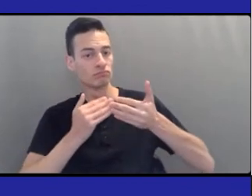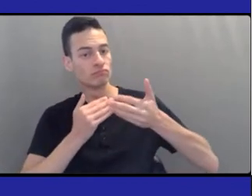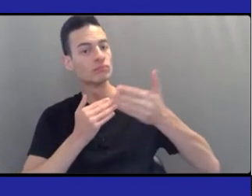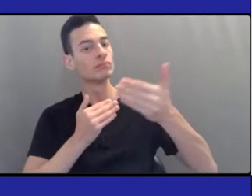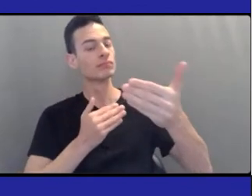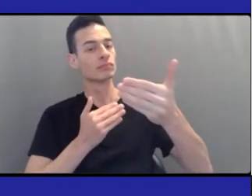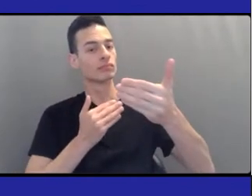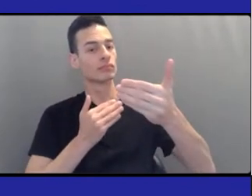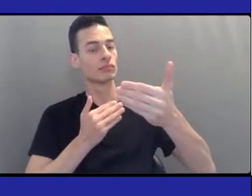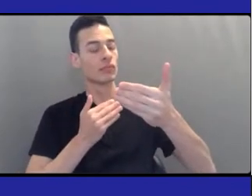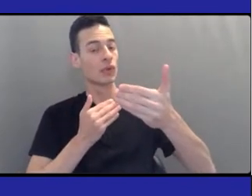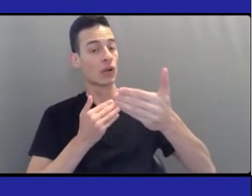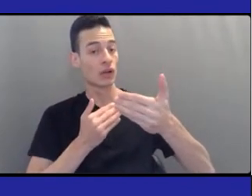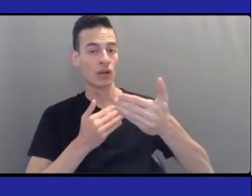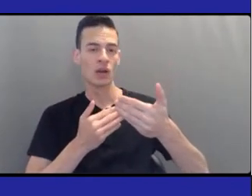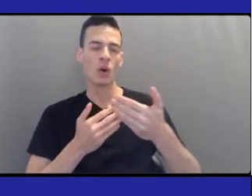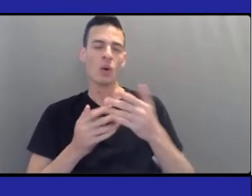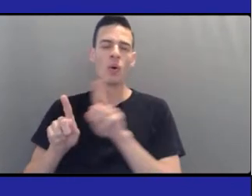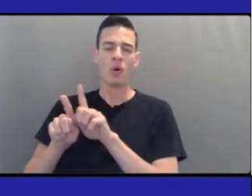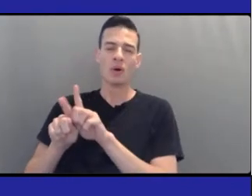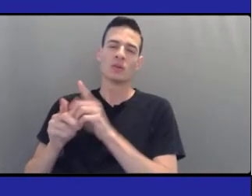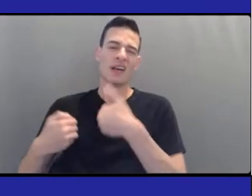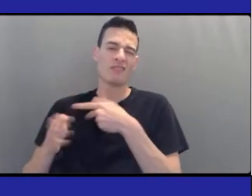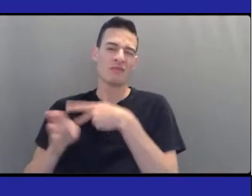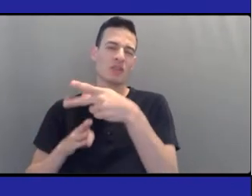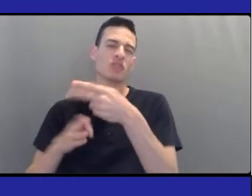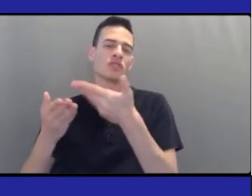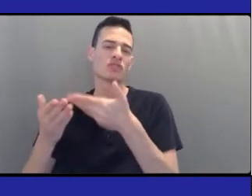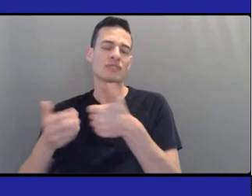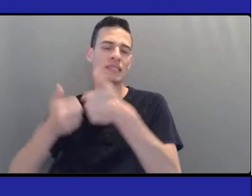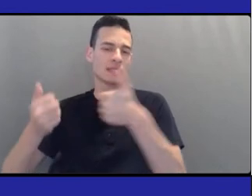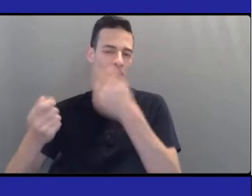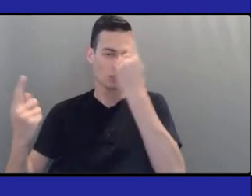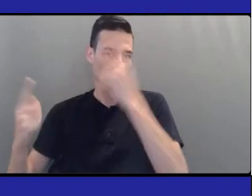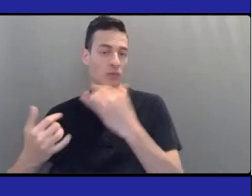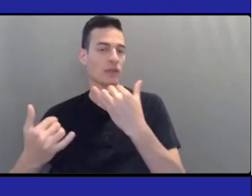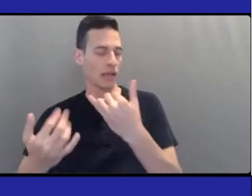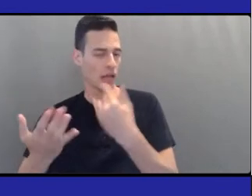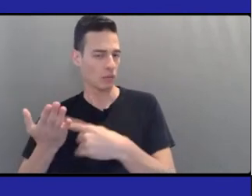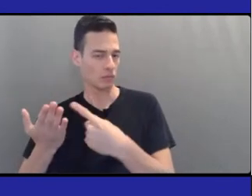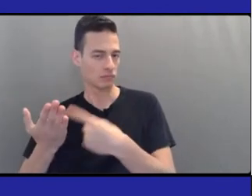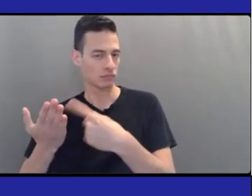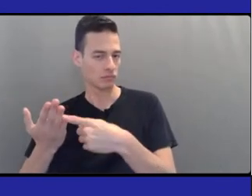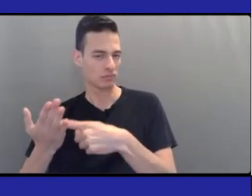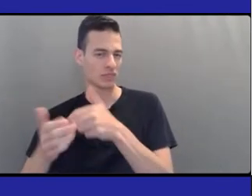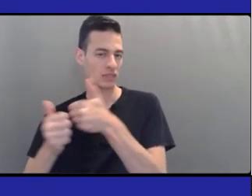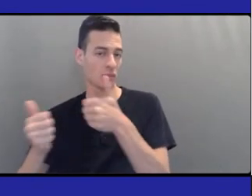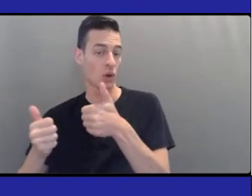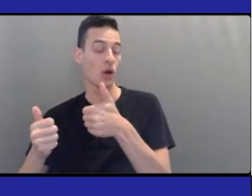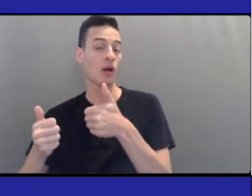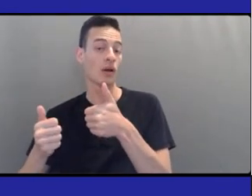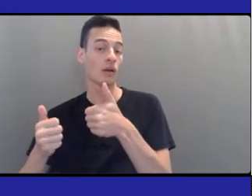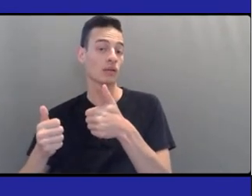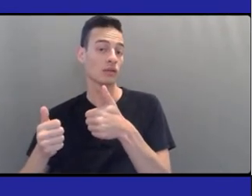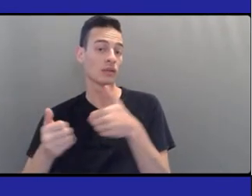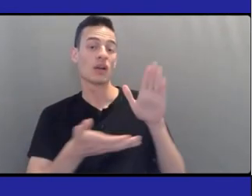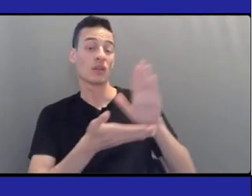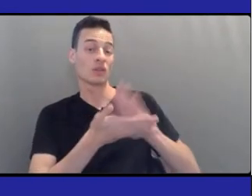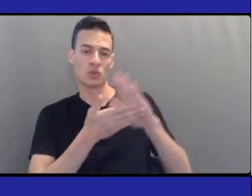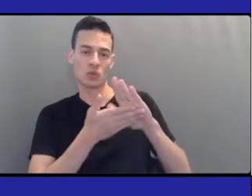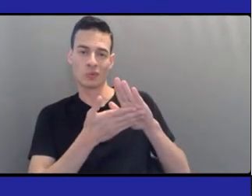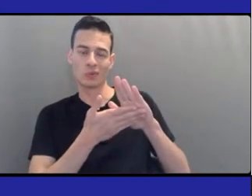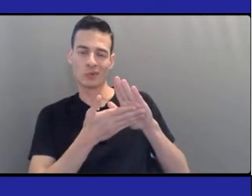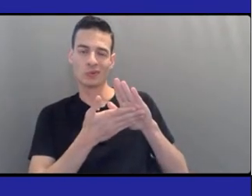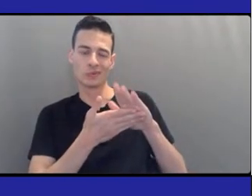separate agreement for professional services, which we are discussing today, and the academic affiliation will be covered in a separate agreement that